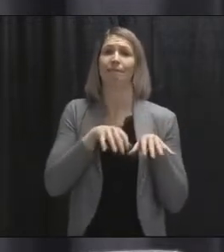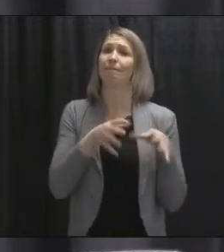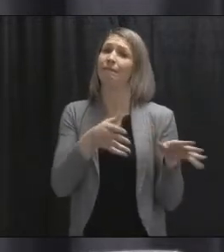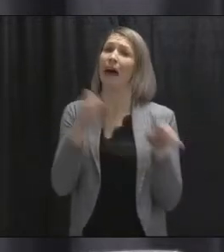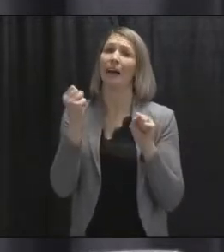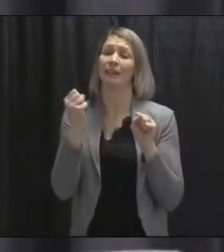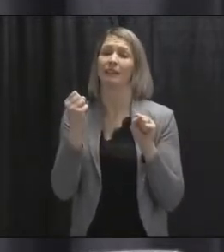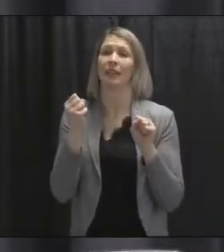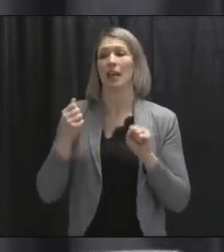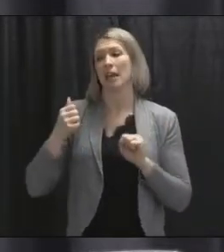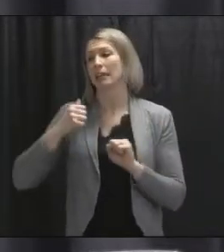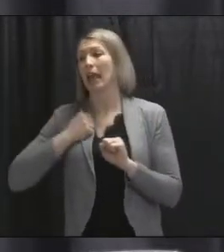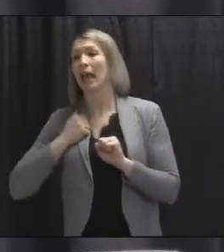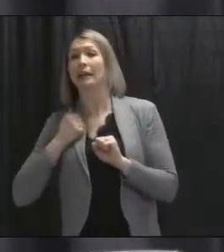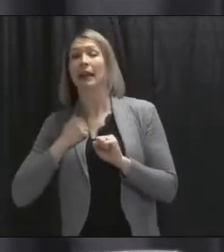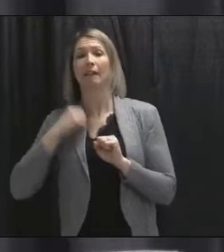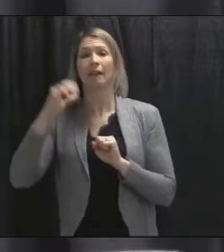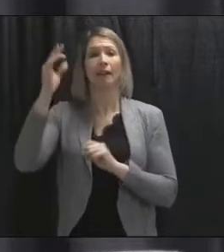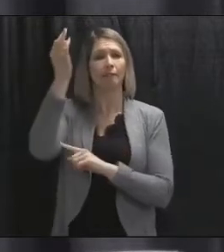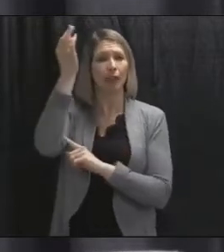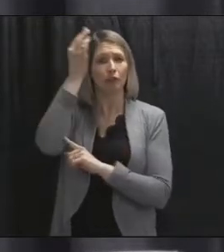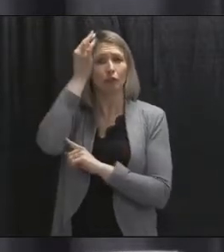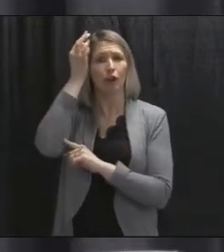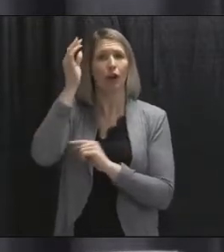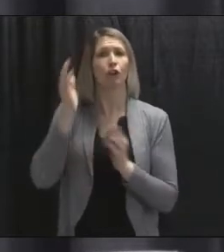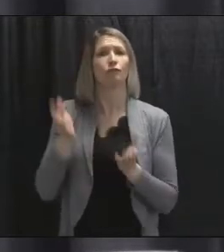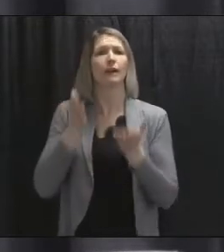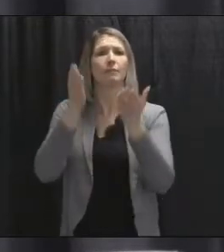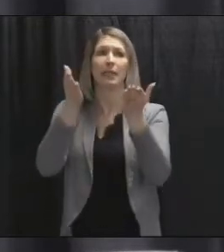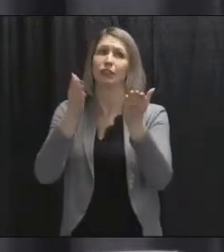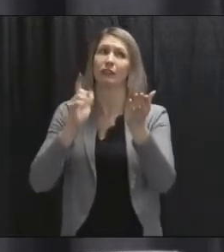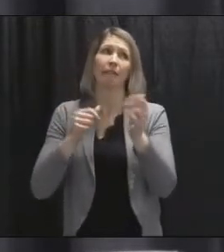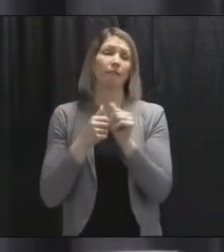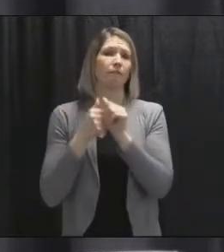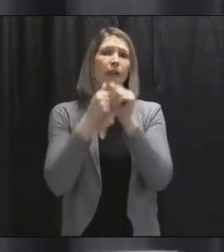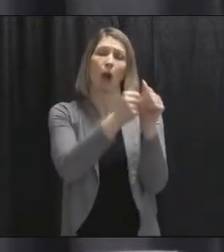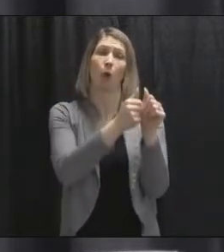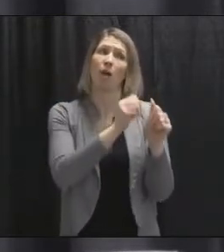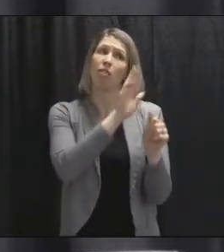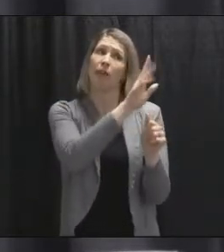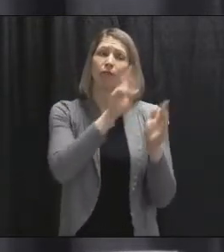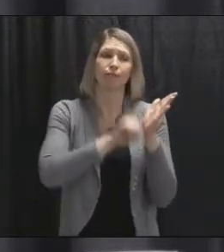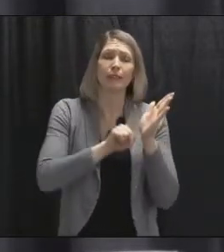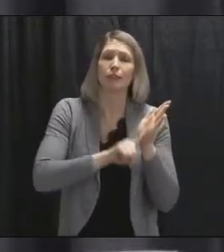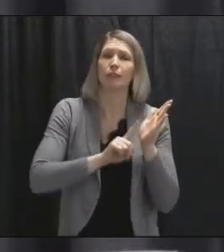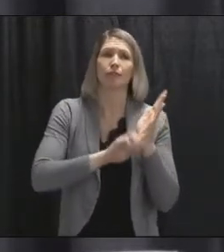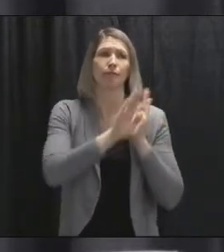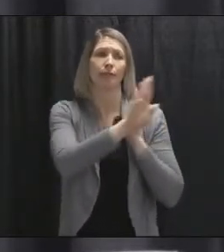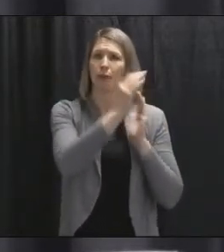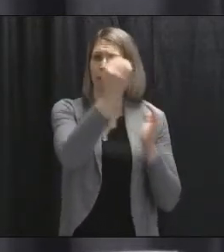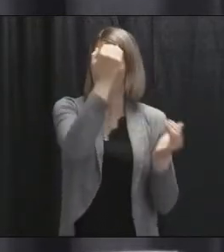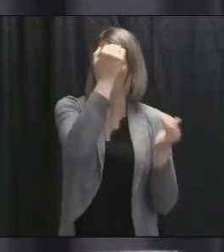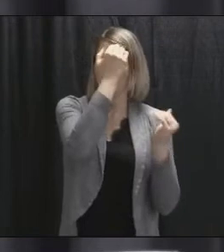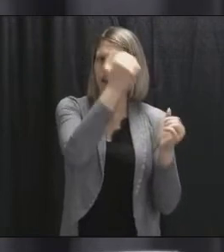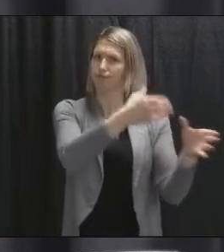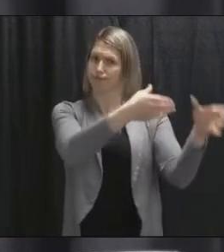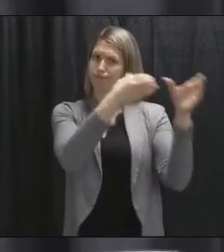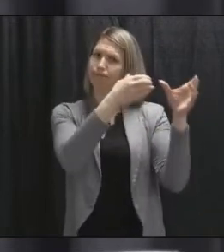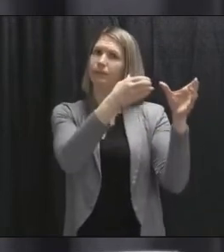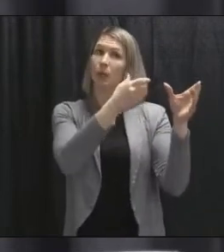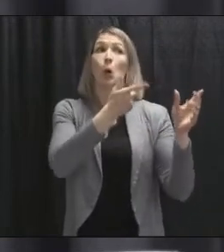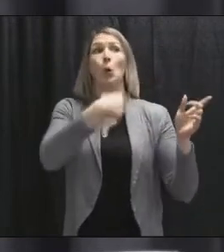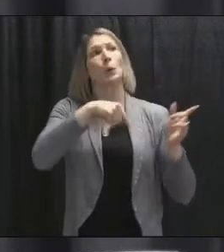of Canada and federal recommendations based on their skills and their evidence and their experts. And we